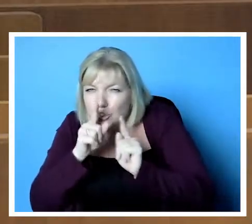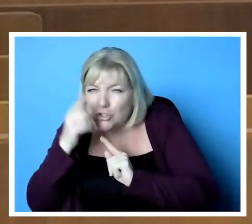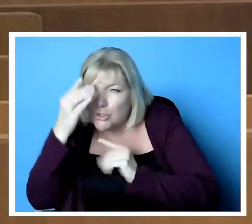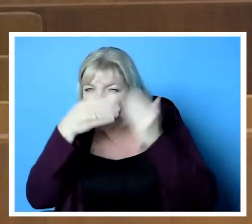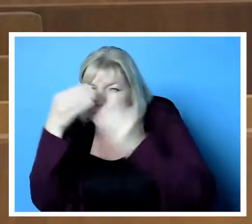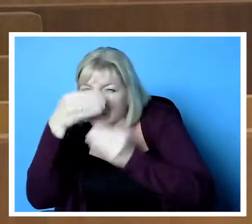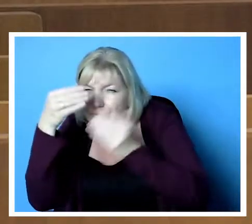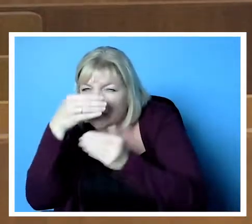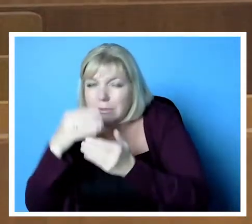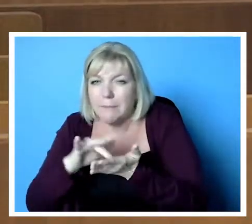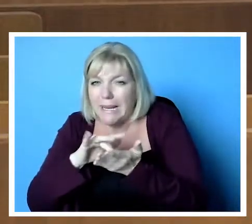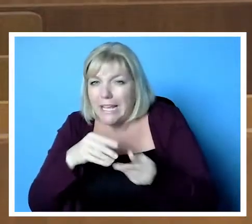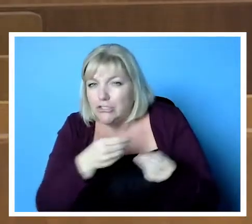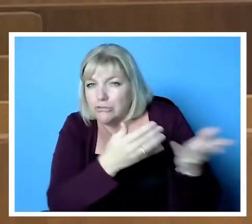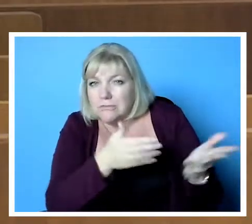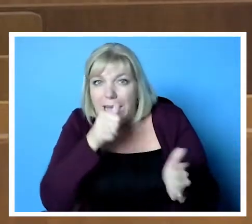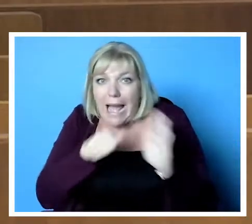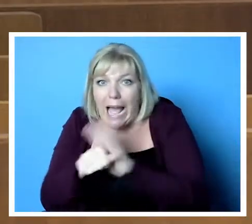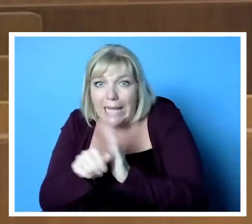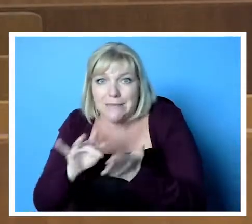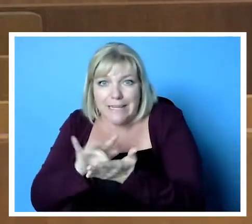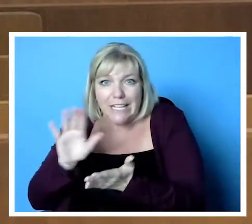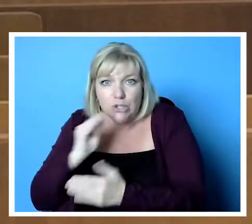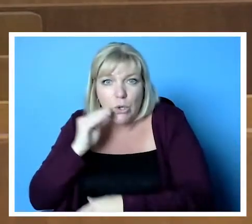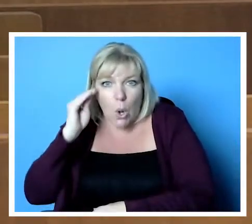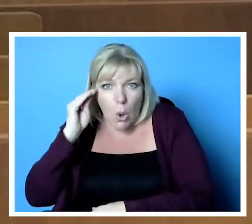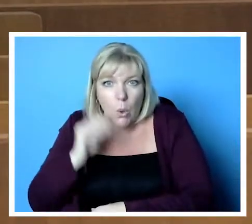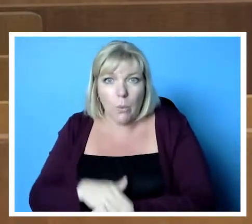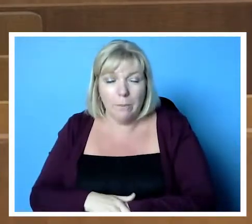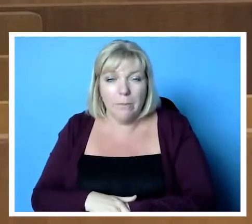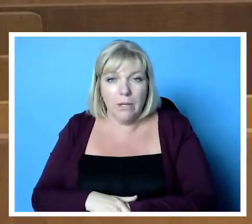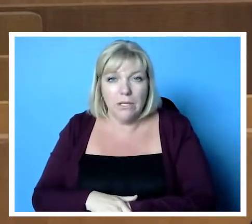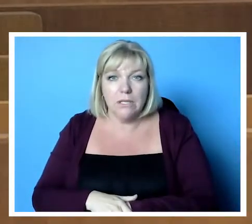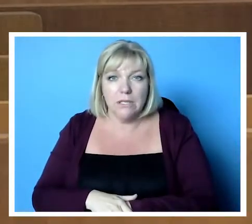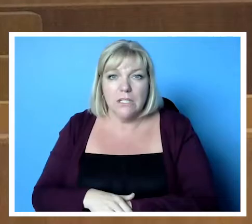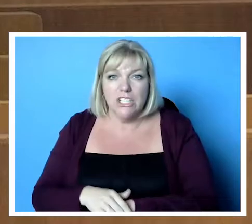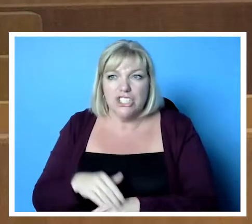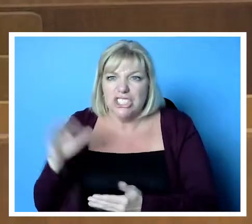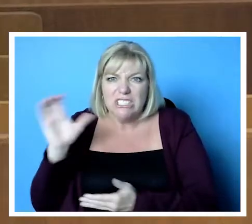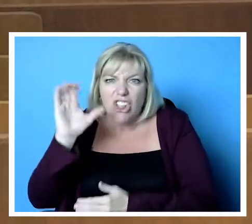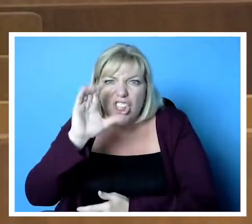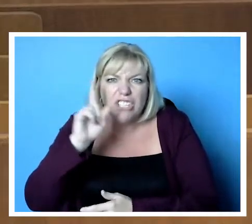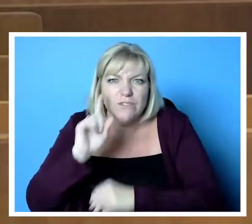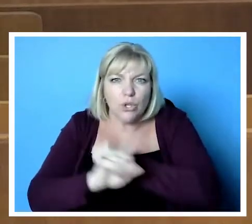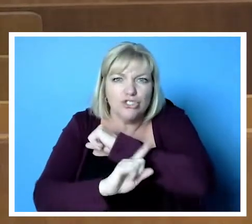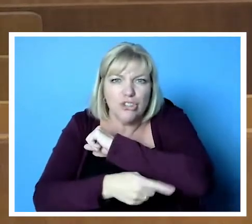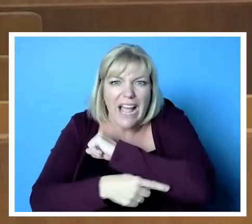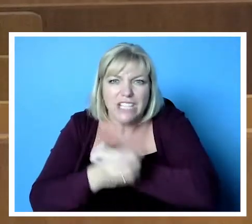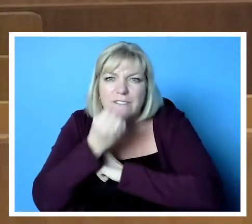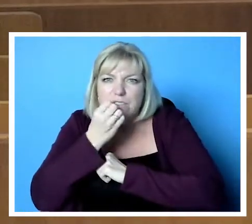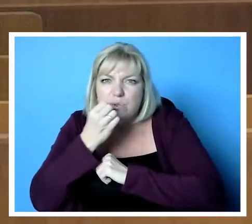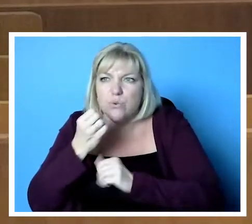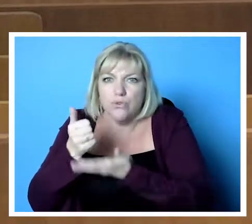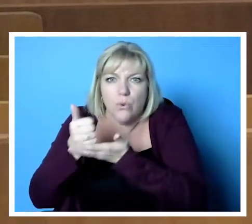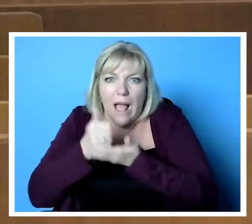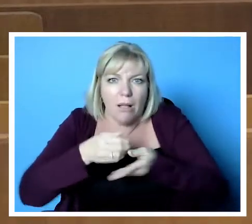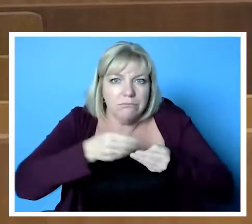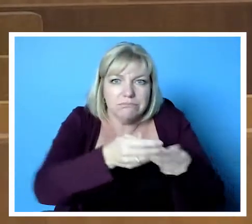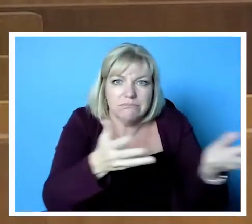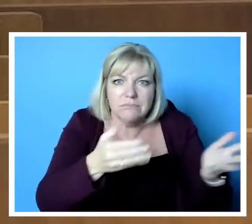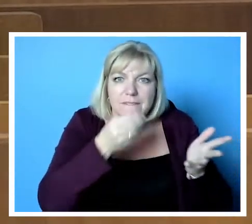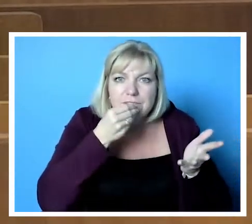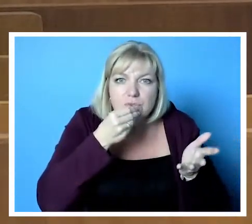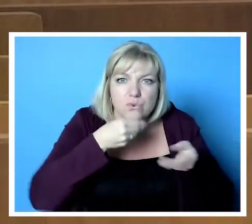and she hides it in her home. She goes dumpster diving so she can get enough food to feed these people who are hungry.